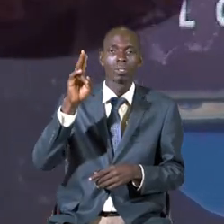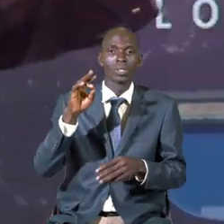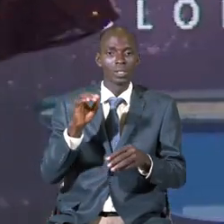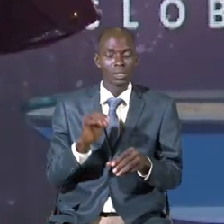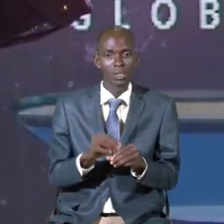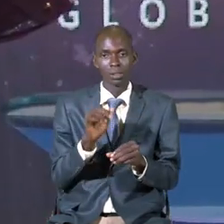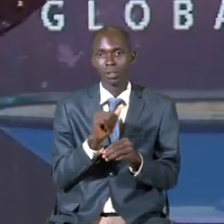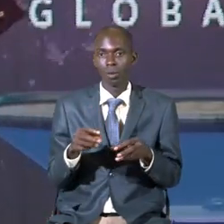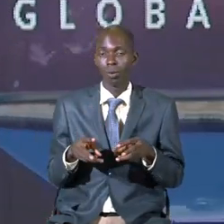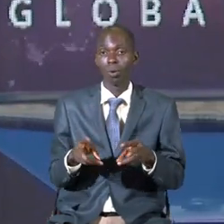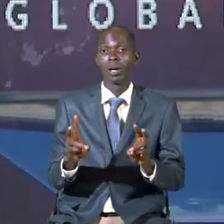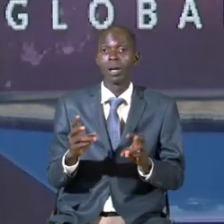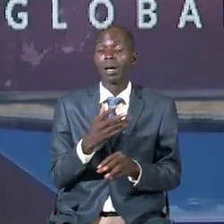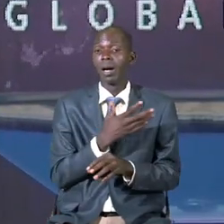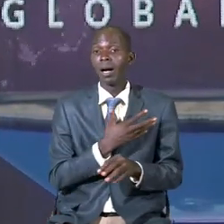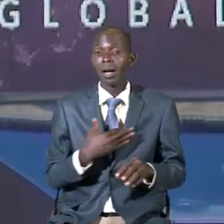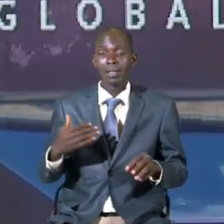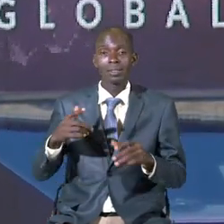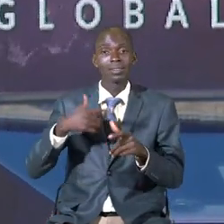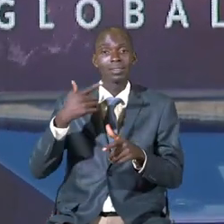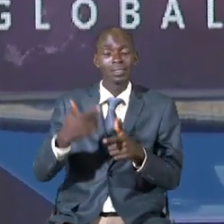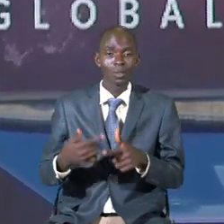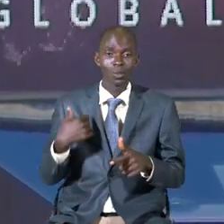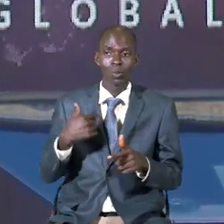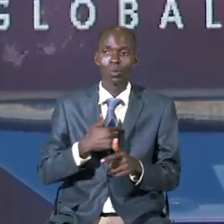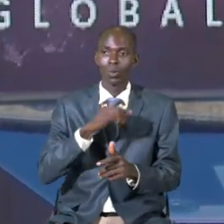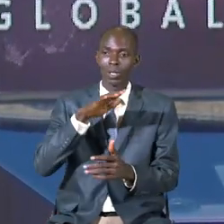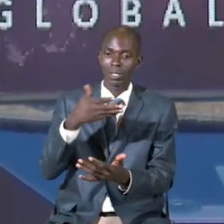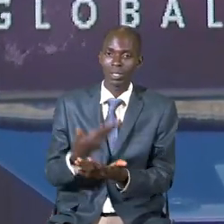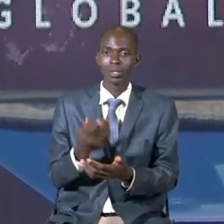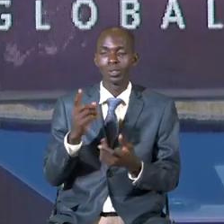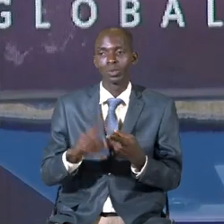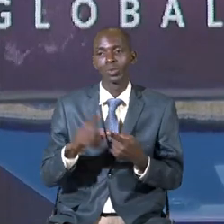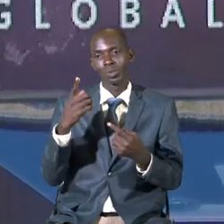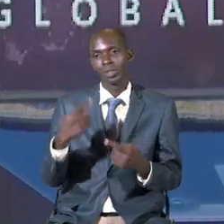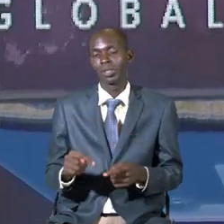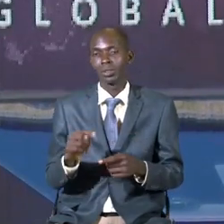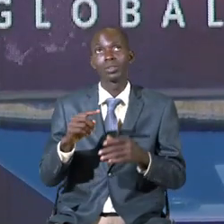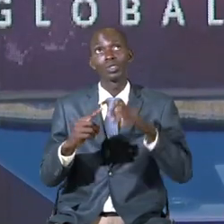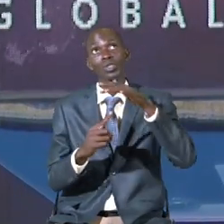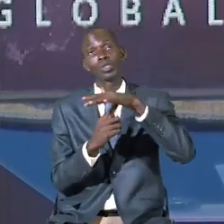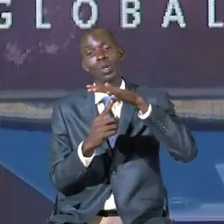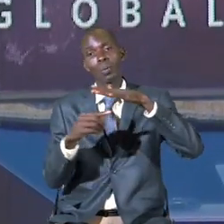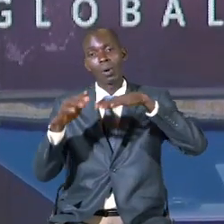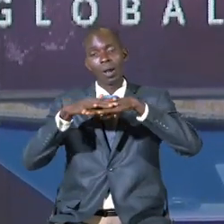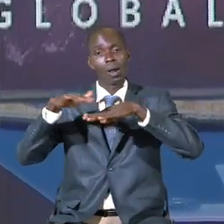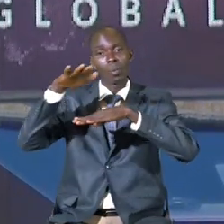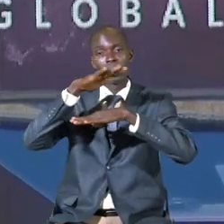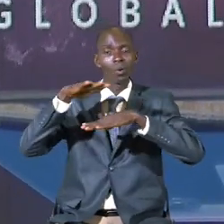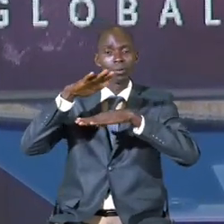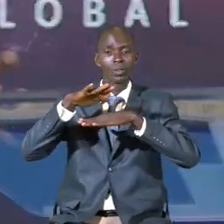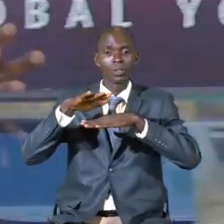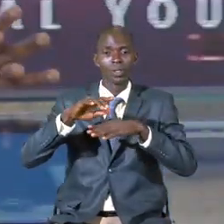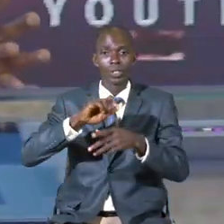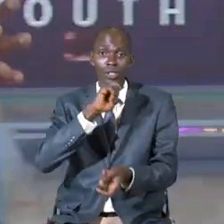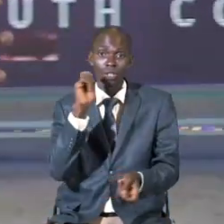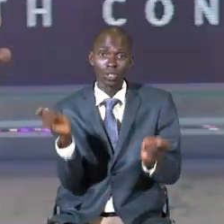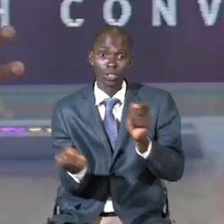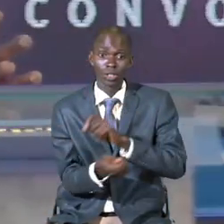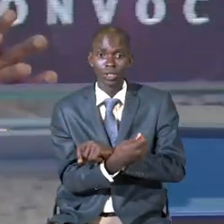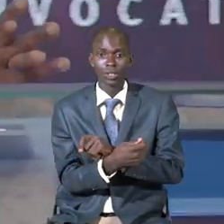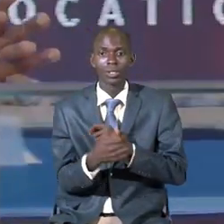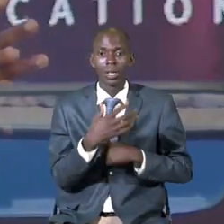and then we get to the very top transformed and traveling